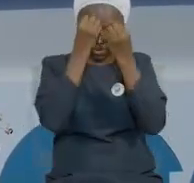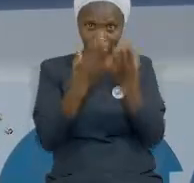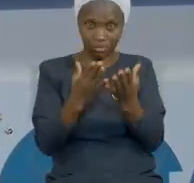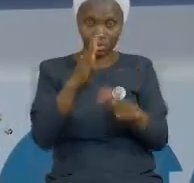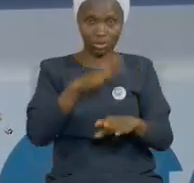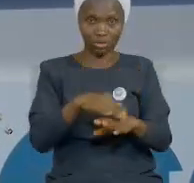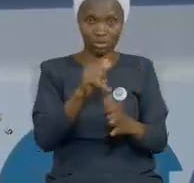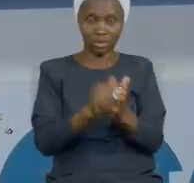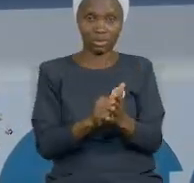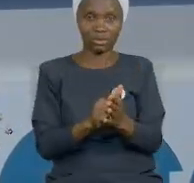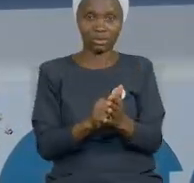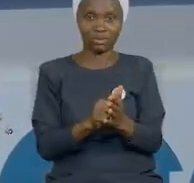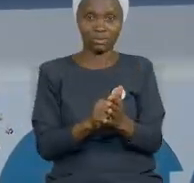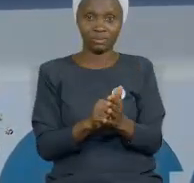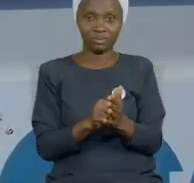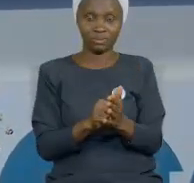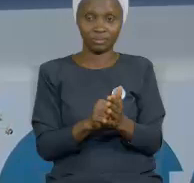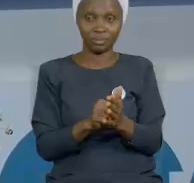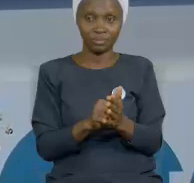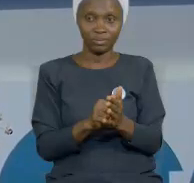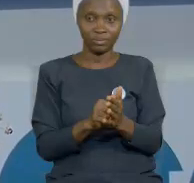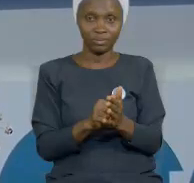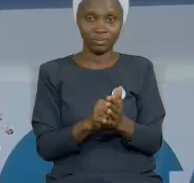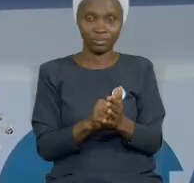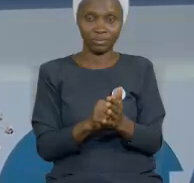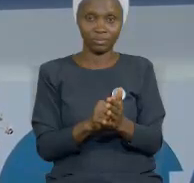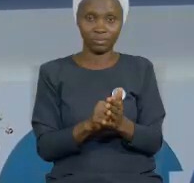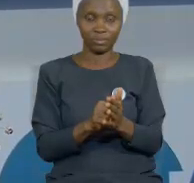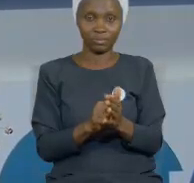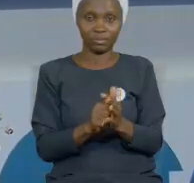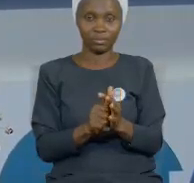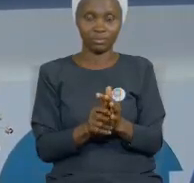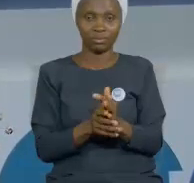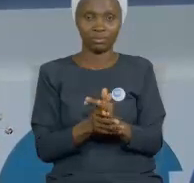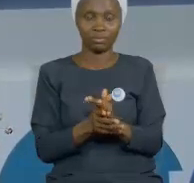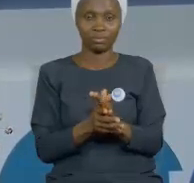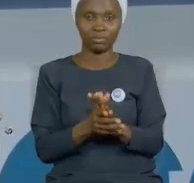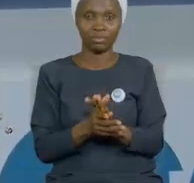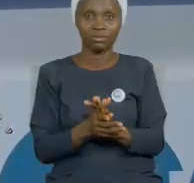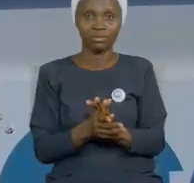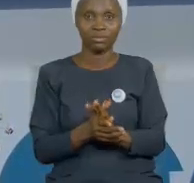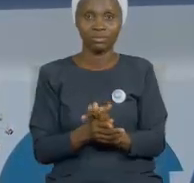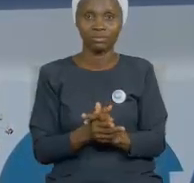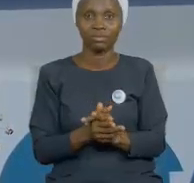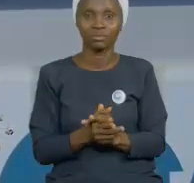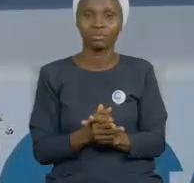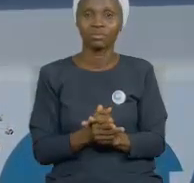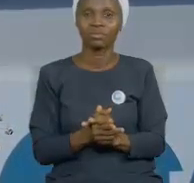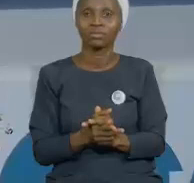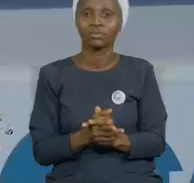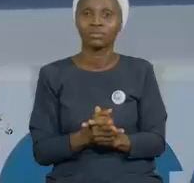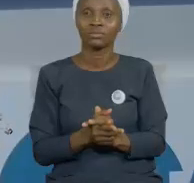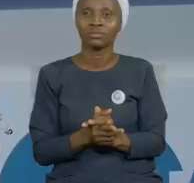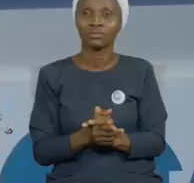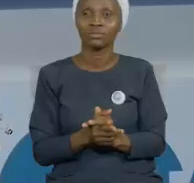Notre pasteur sera très heureux de vous avoir à ce banquet spécial. A